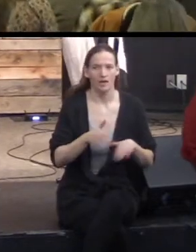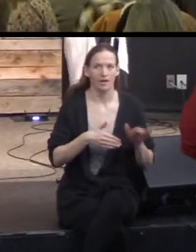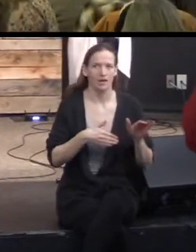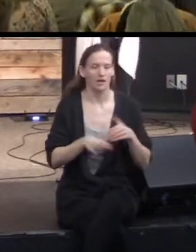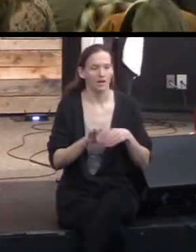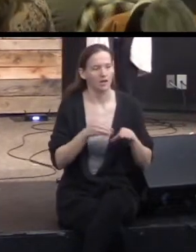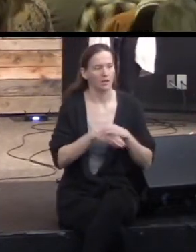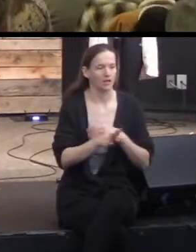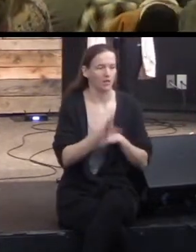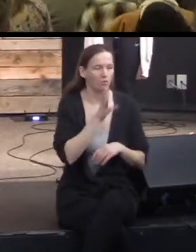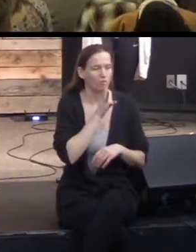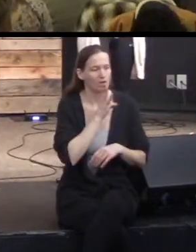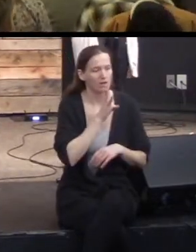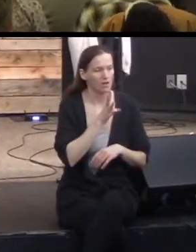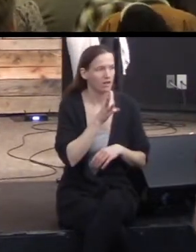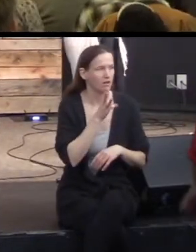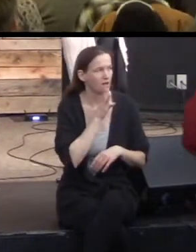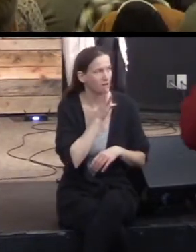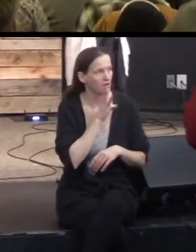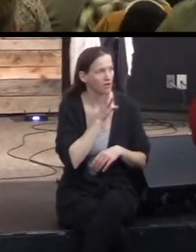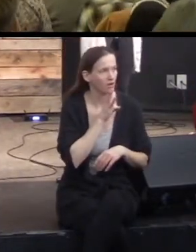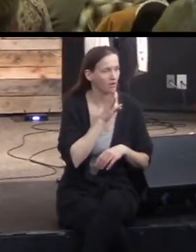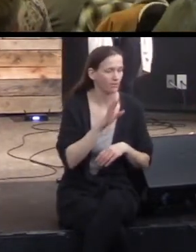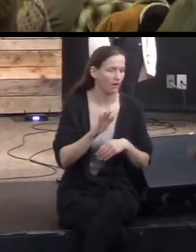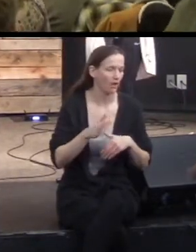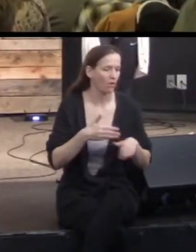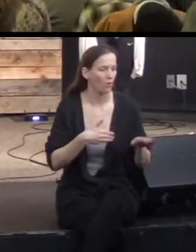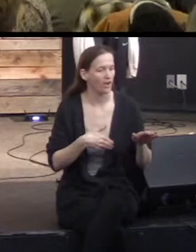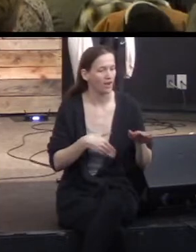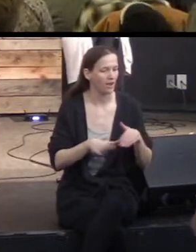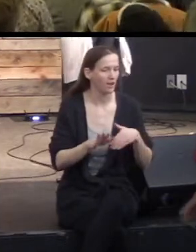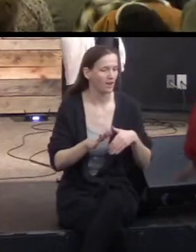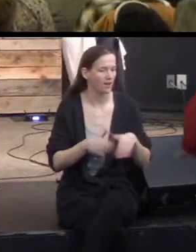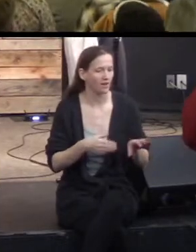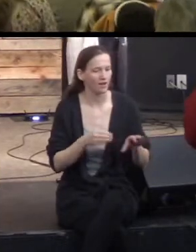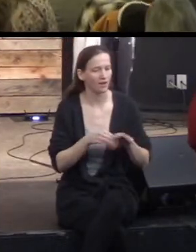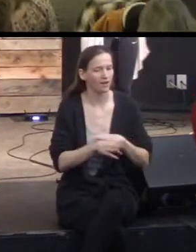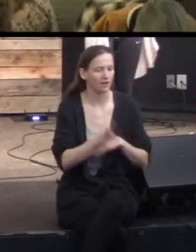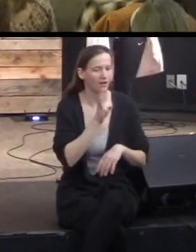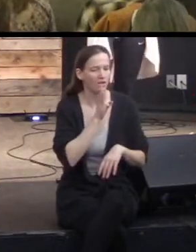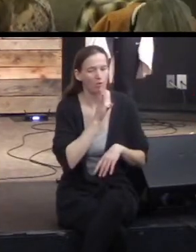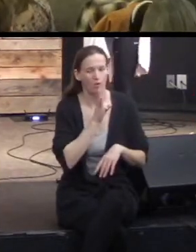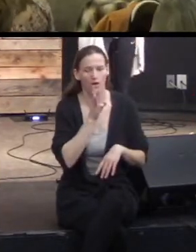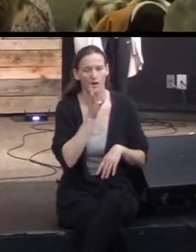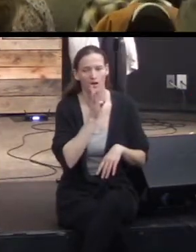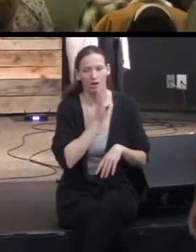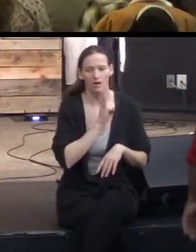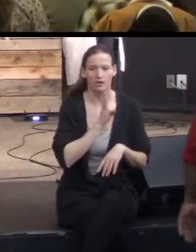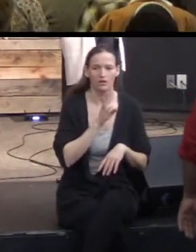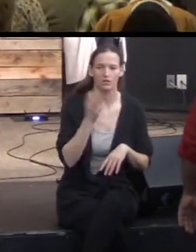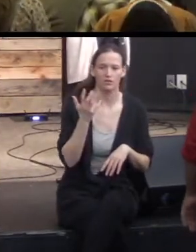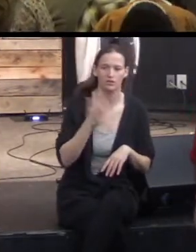wade, wade in the water. Wade in the